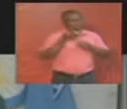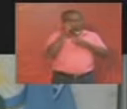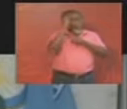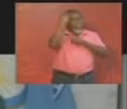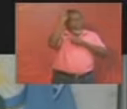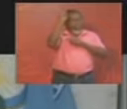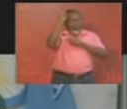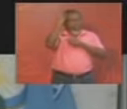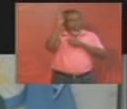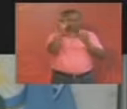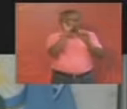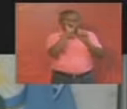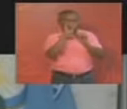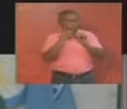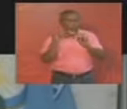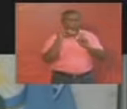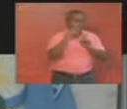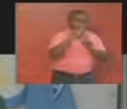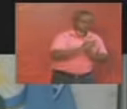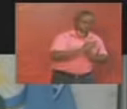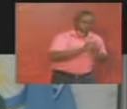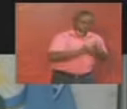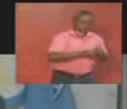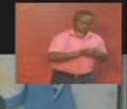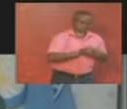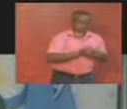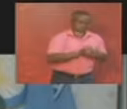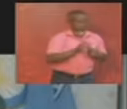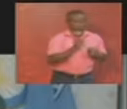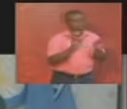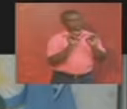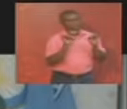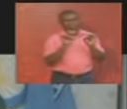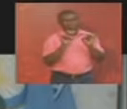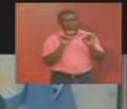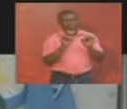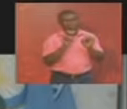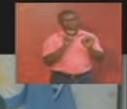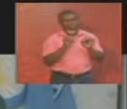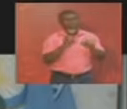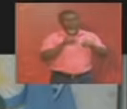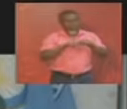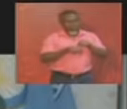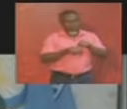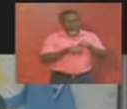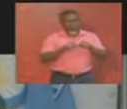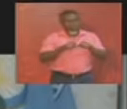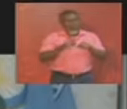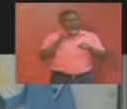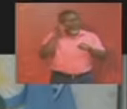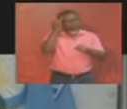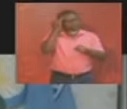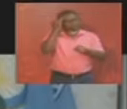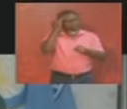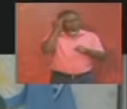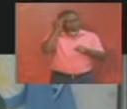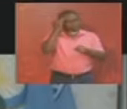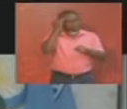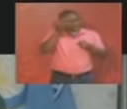no travel history to Trinidad. And just so that emphasizes the fact that